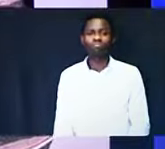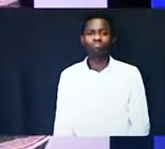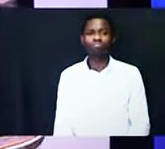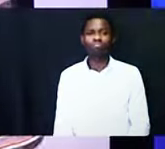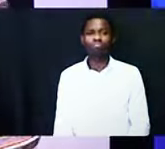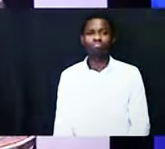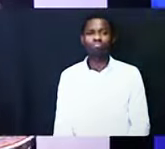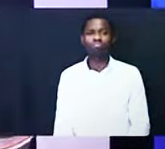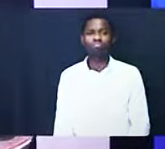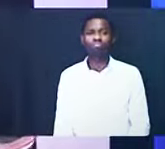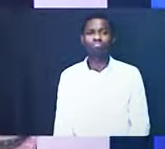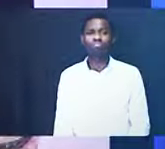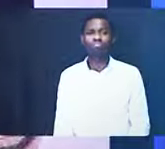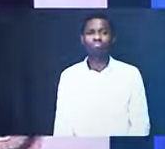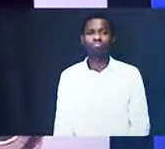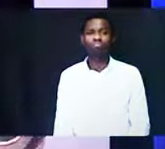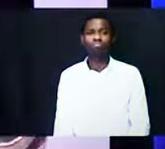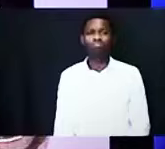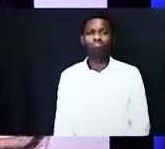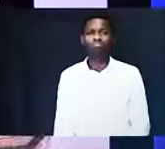theses, they want you to do some